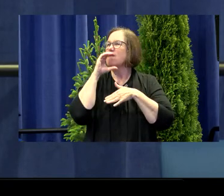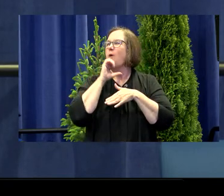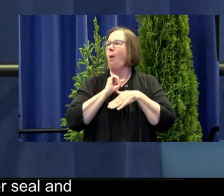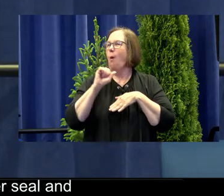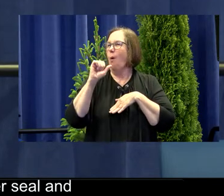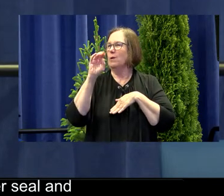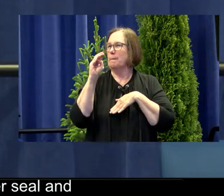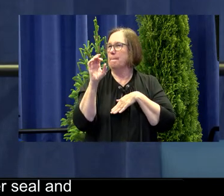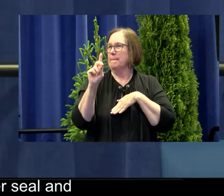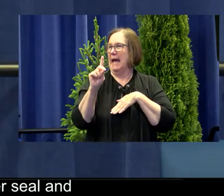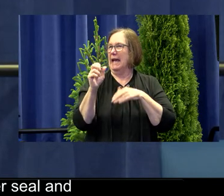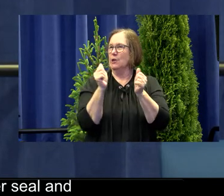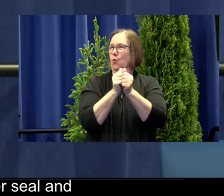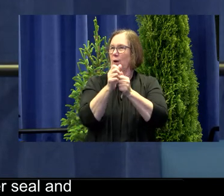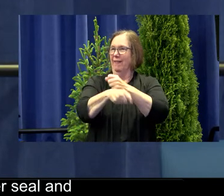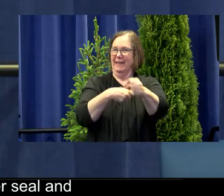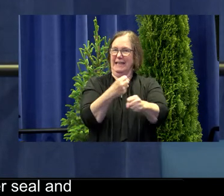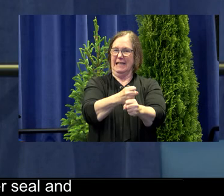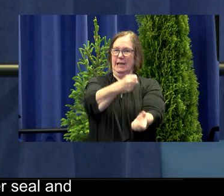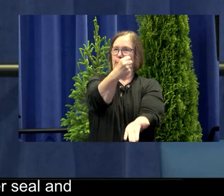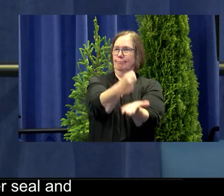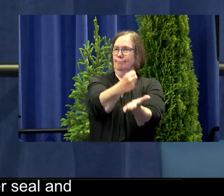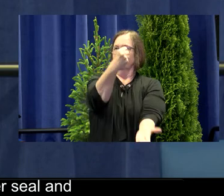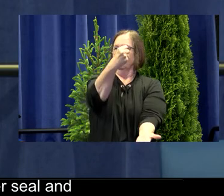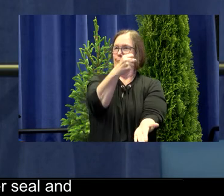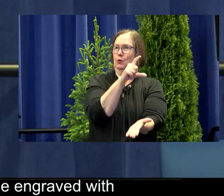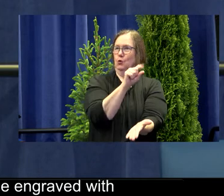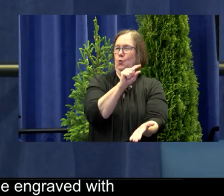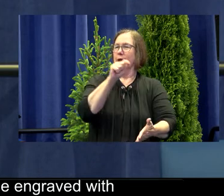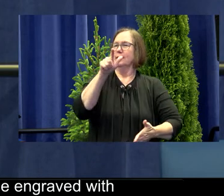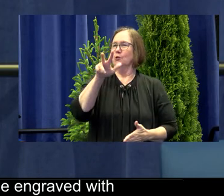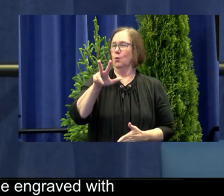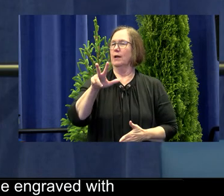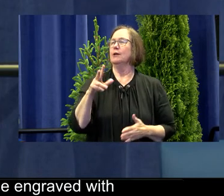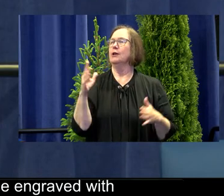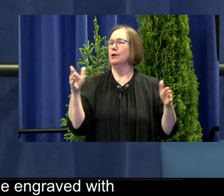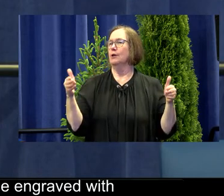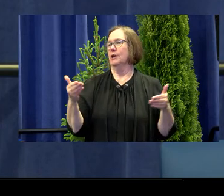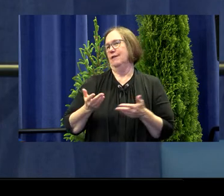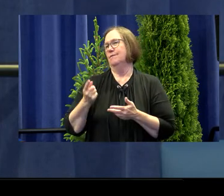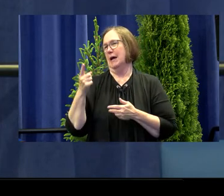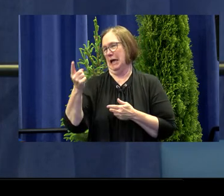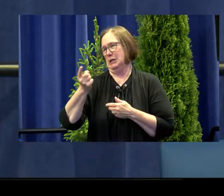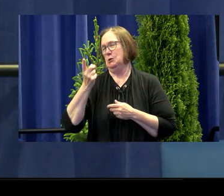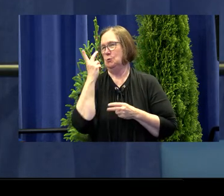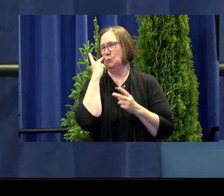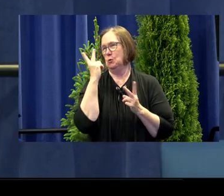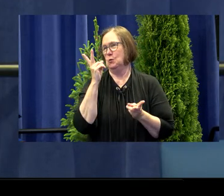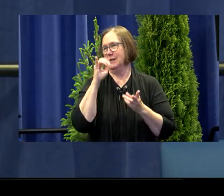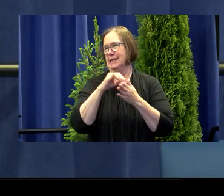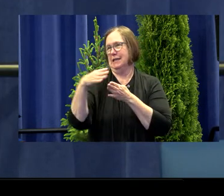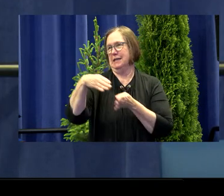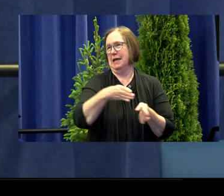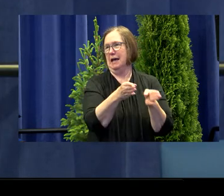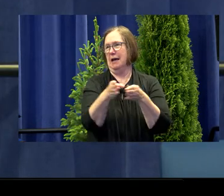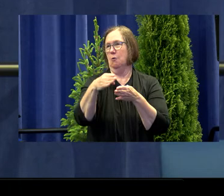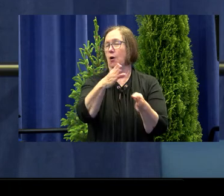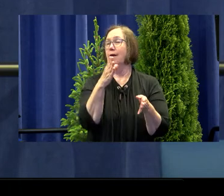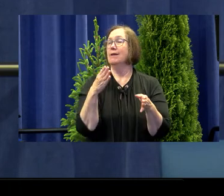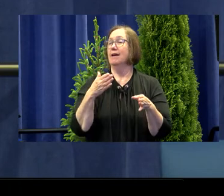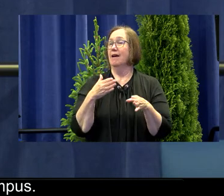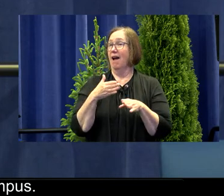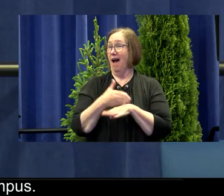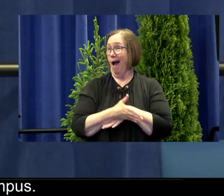marble stone engraved with this year. We invite you to visit that walkway before you leave campus. After the completion of the